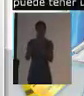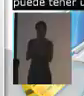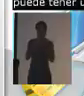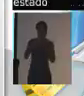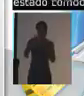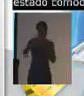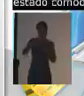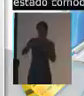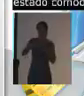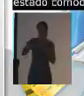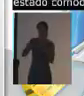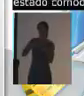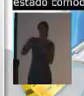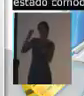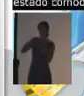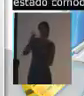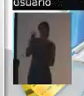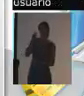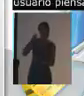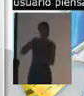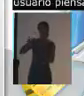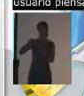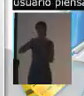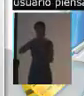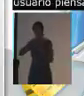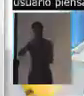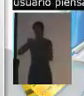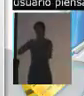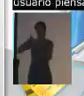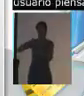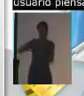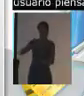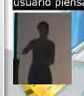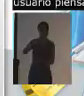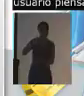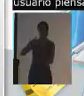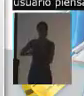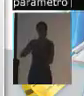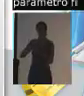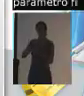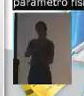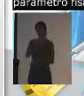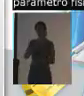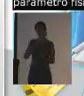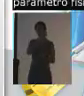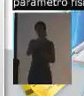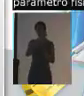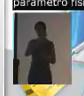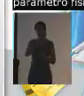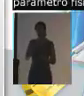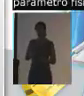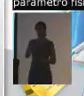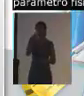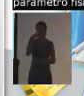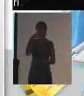too. The machine will learn from what the user thinks, from the physical parameters, and will be able to